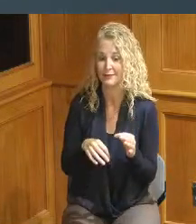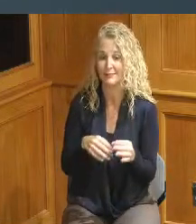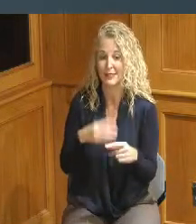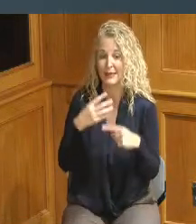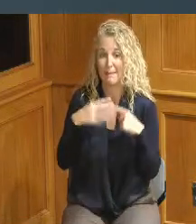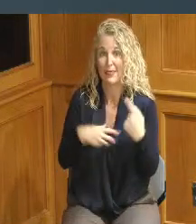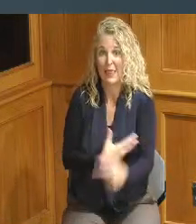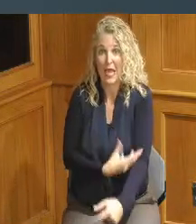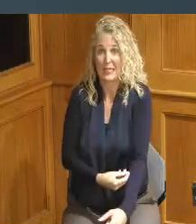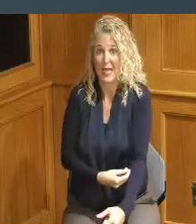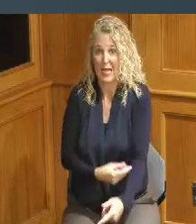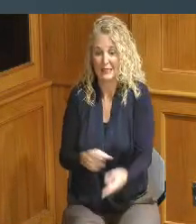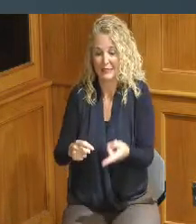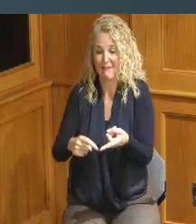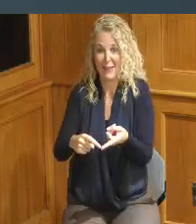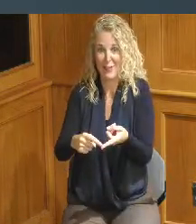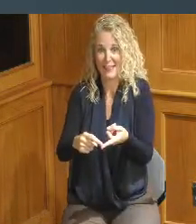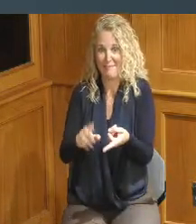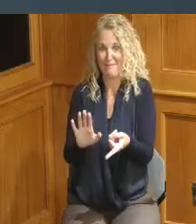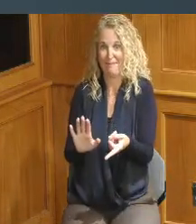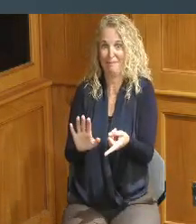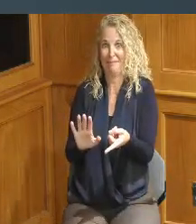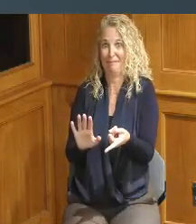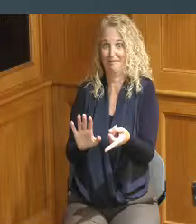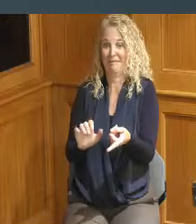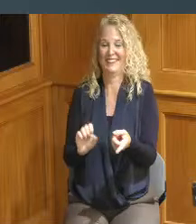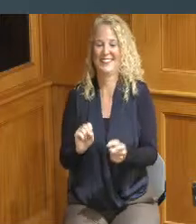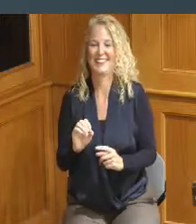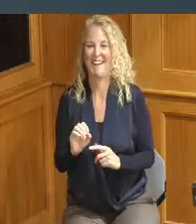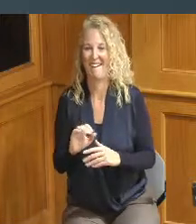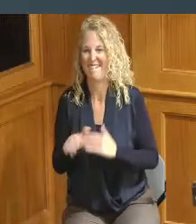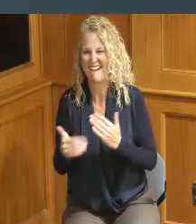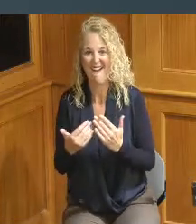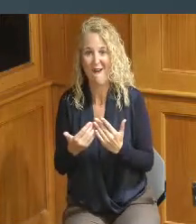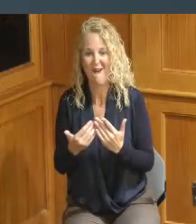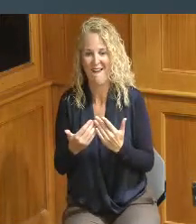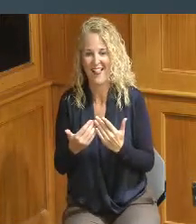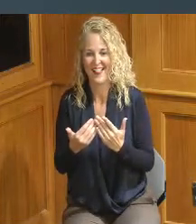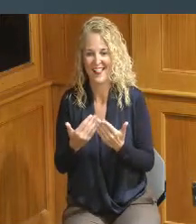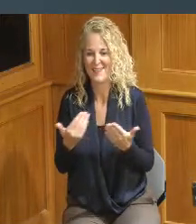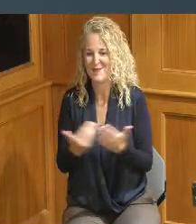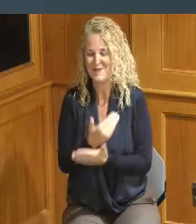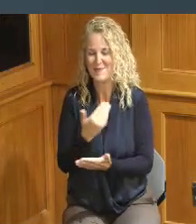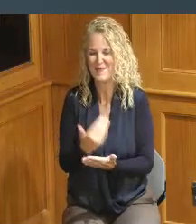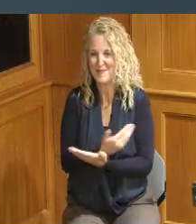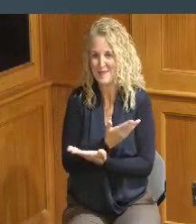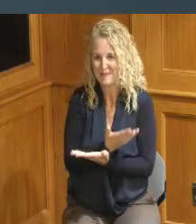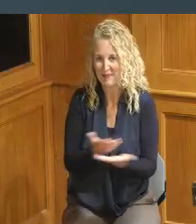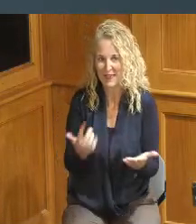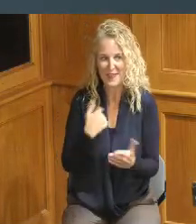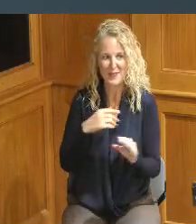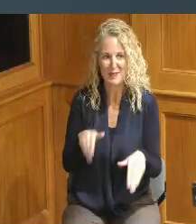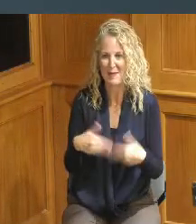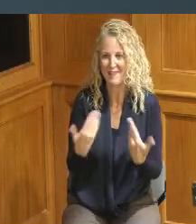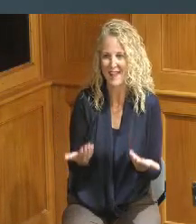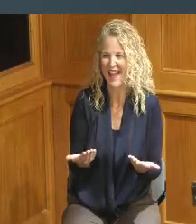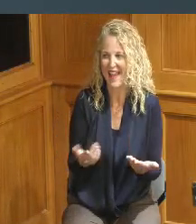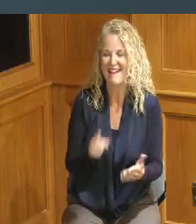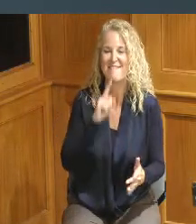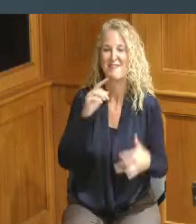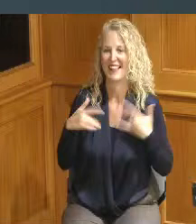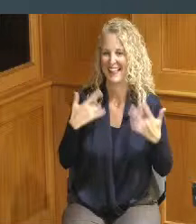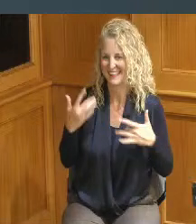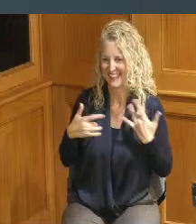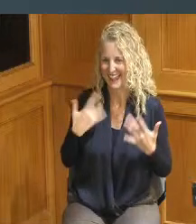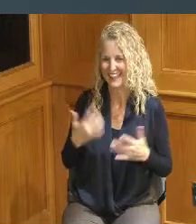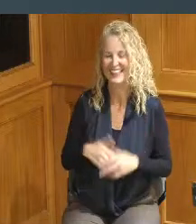now, and I think on your fingertip. So all of these things that we are rolling out, I'm very excited about.